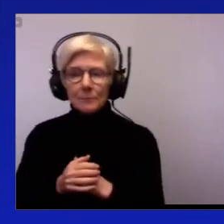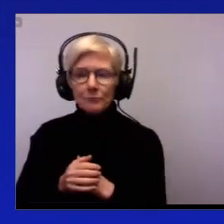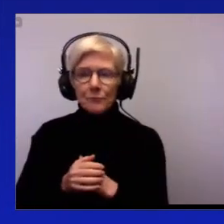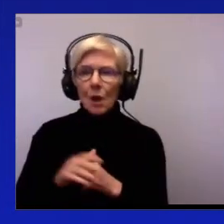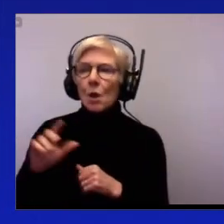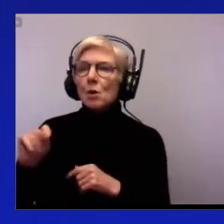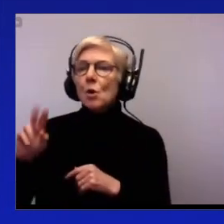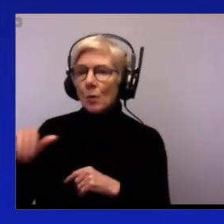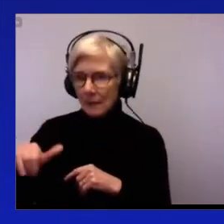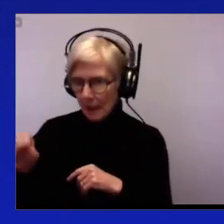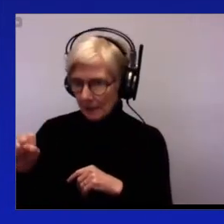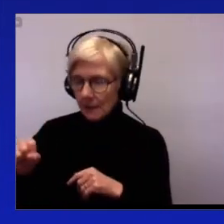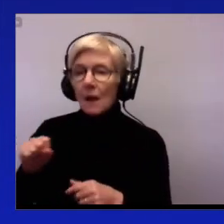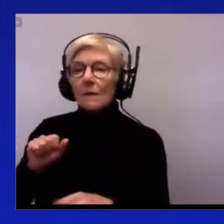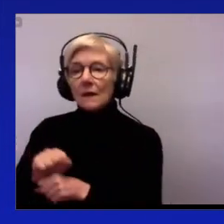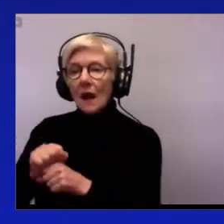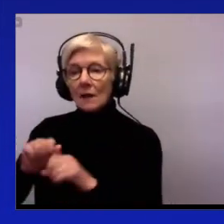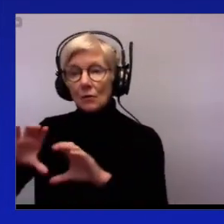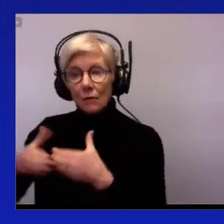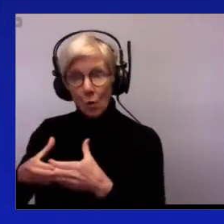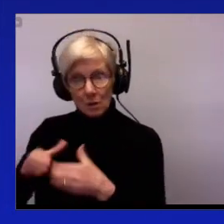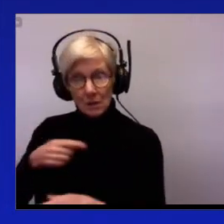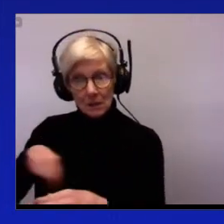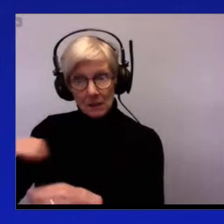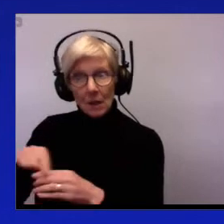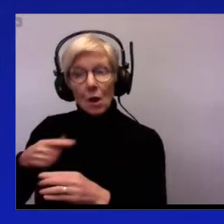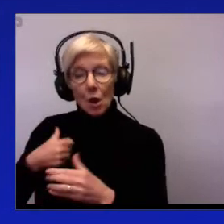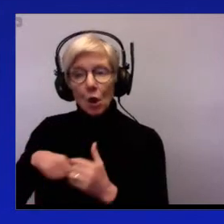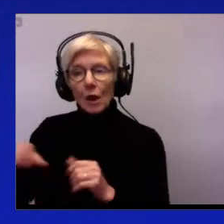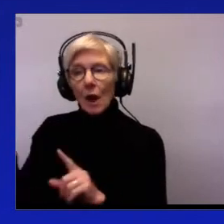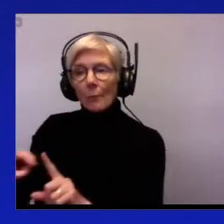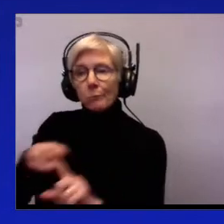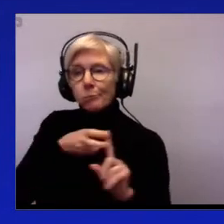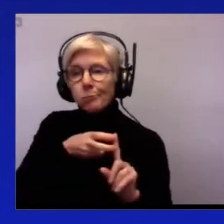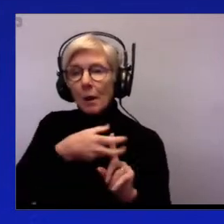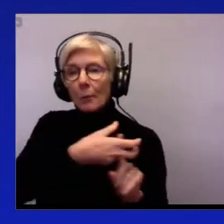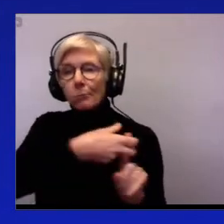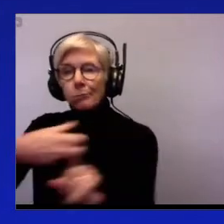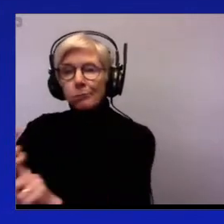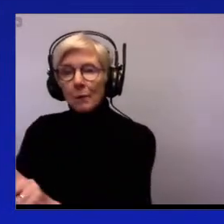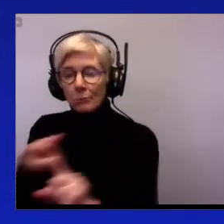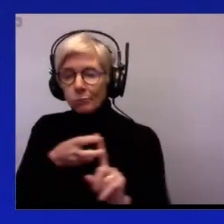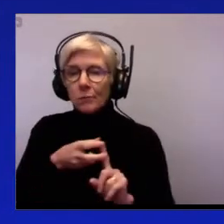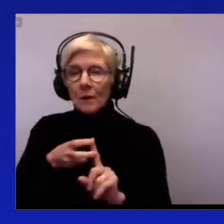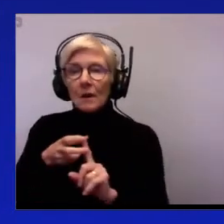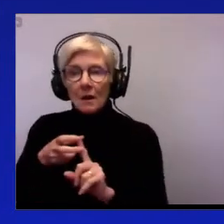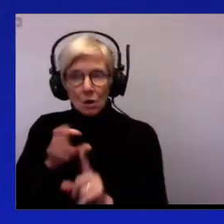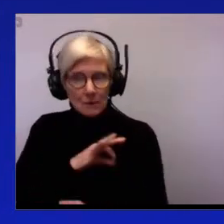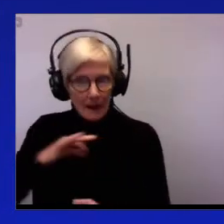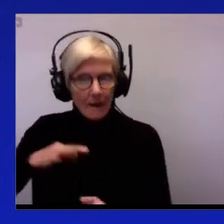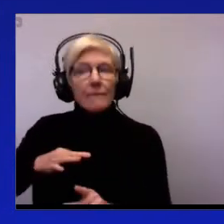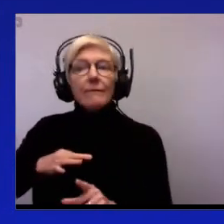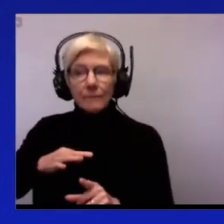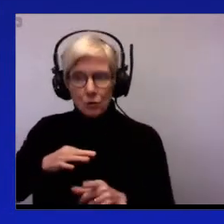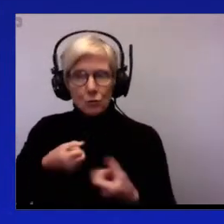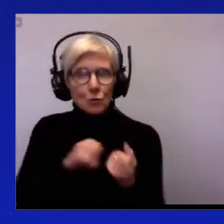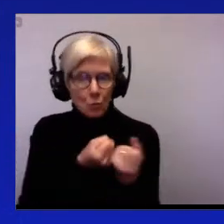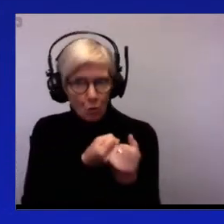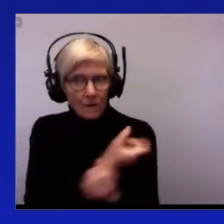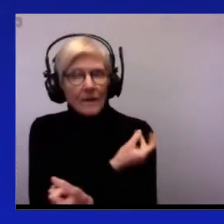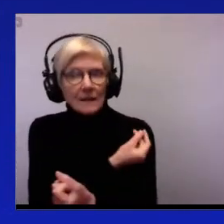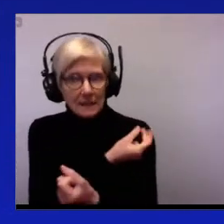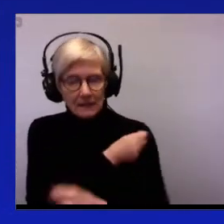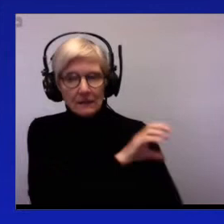the task force is looking at redeploying it. A lot of it is going to be for the centers, as you've indicated, and it'll be staff that'll